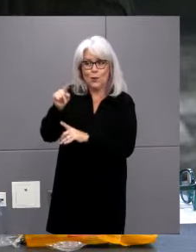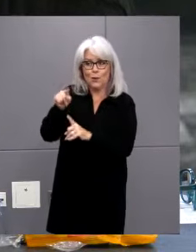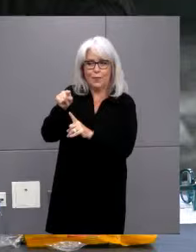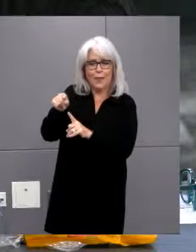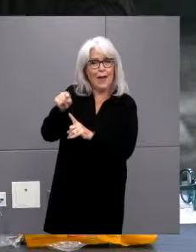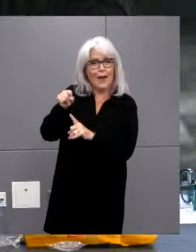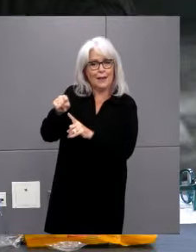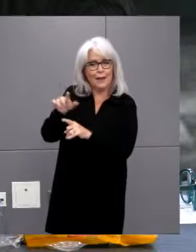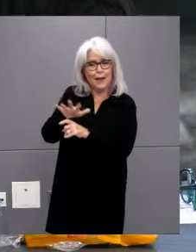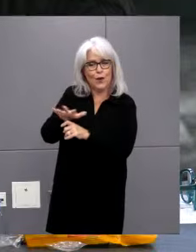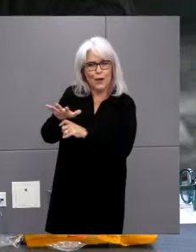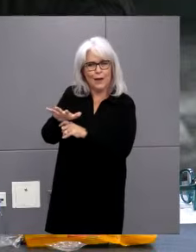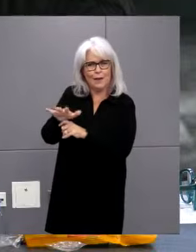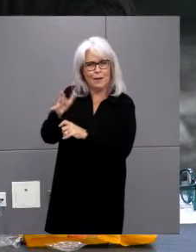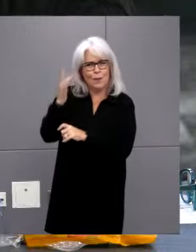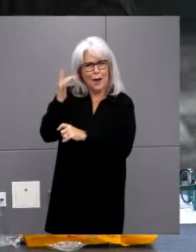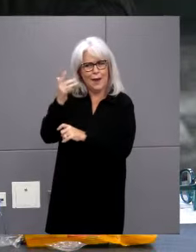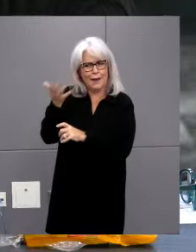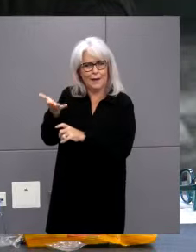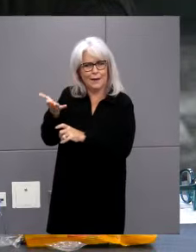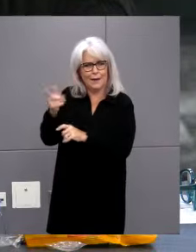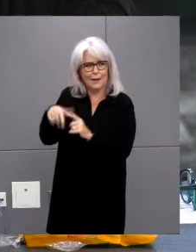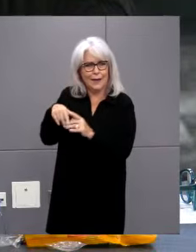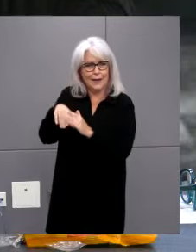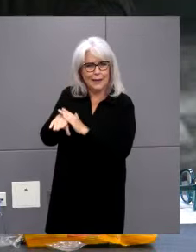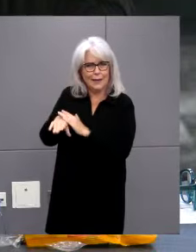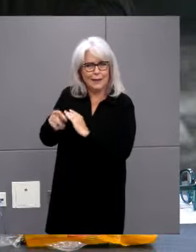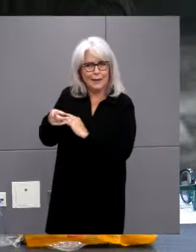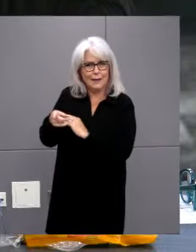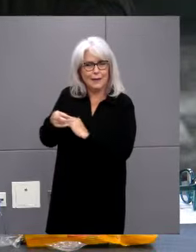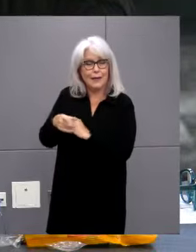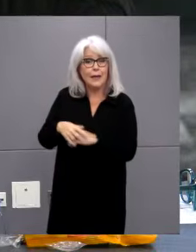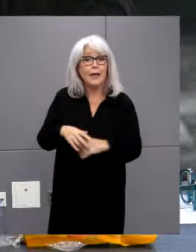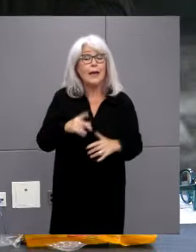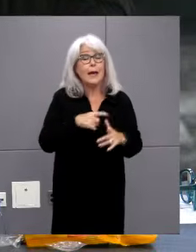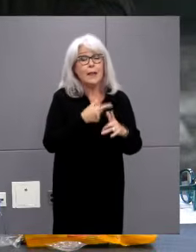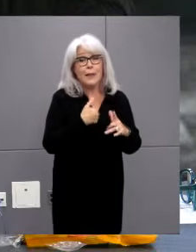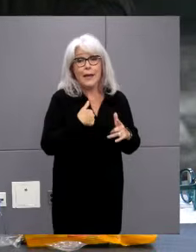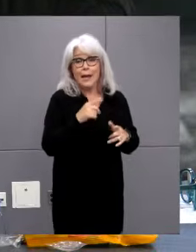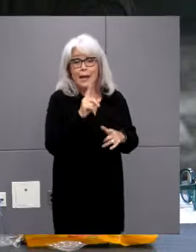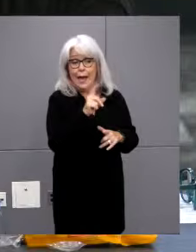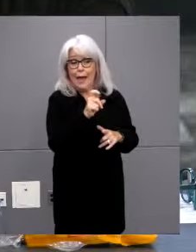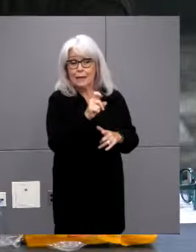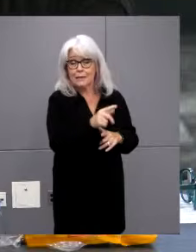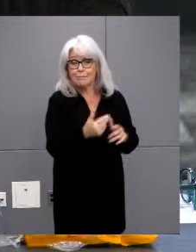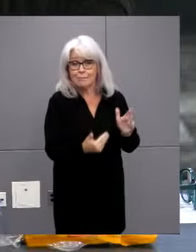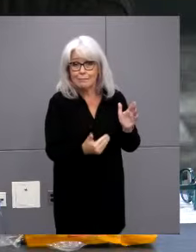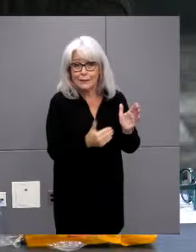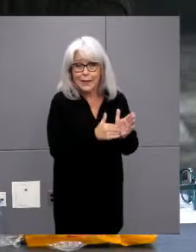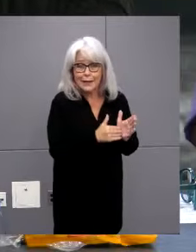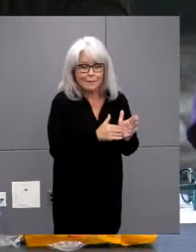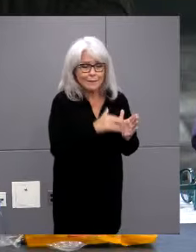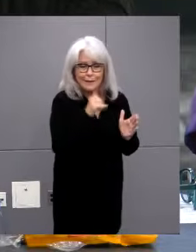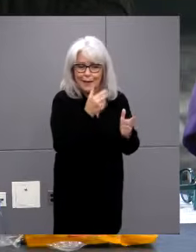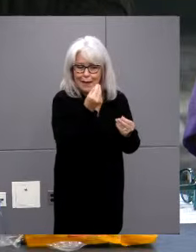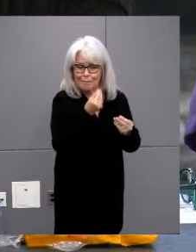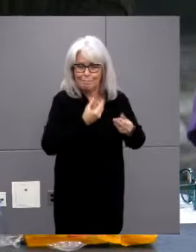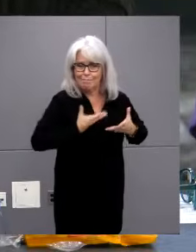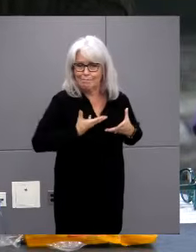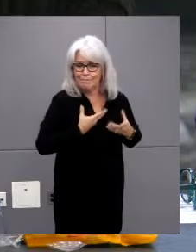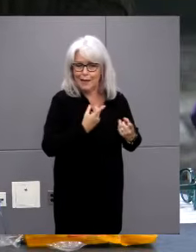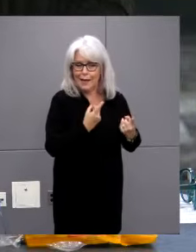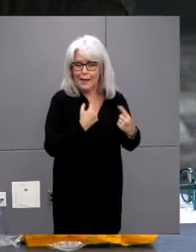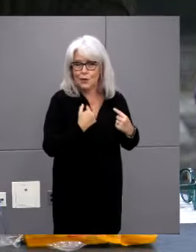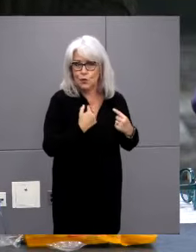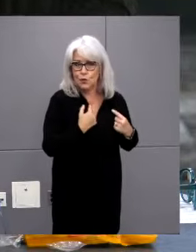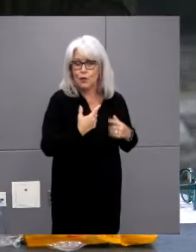that area, and then I asked again because we hadn't received an answer. I